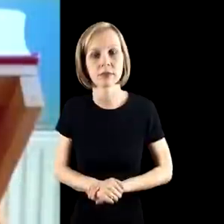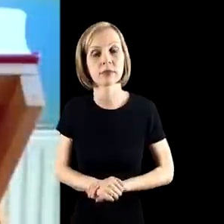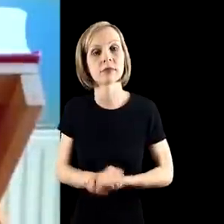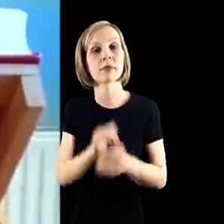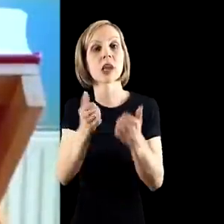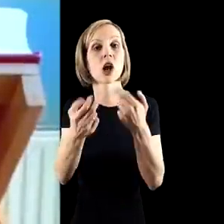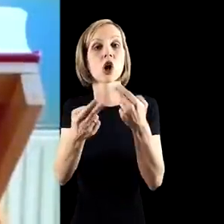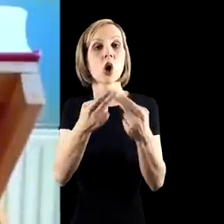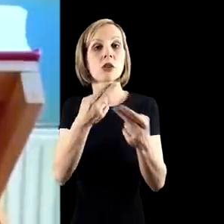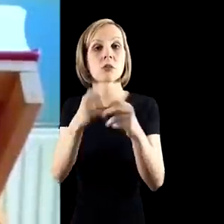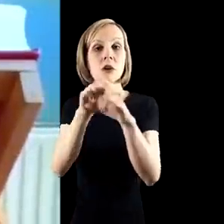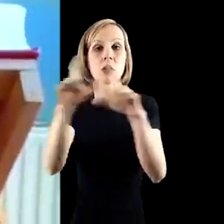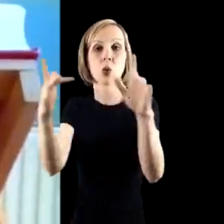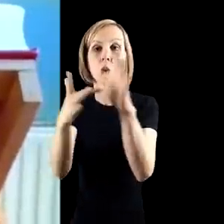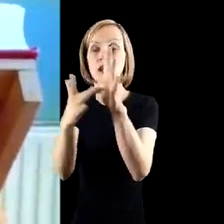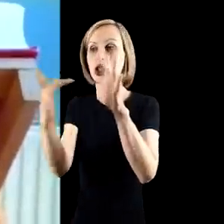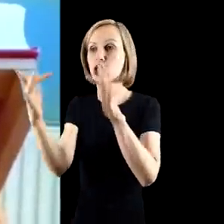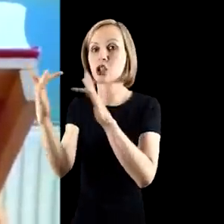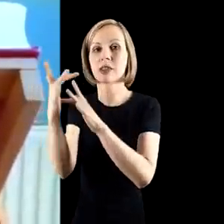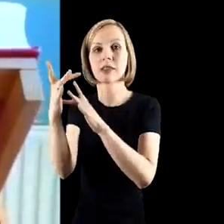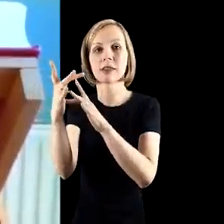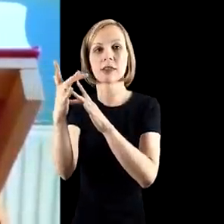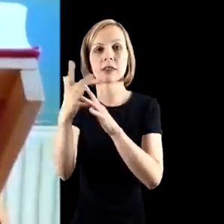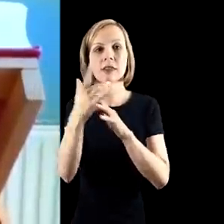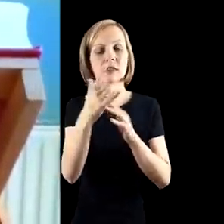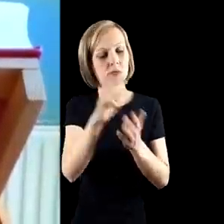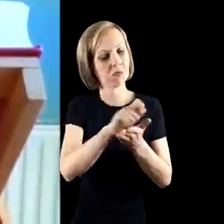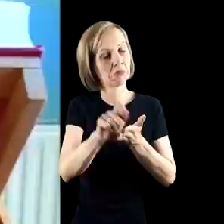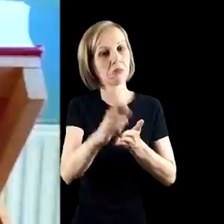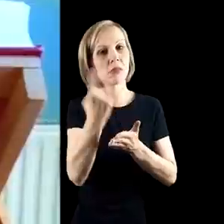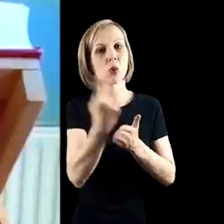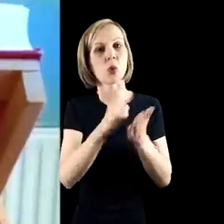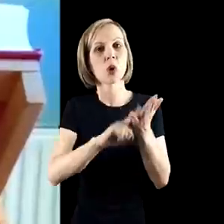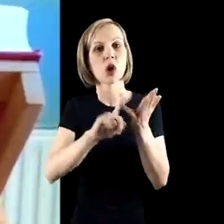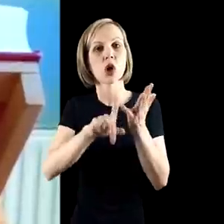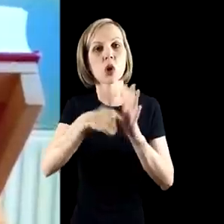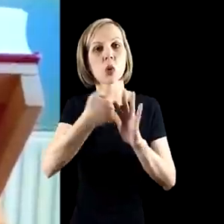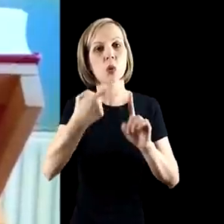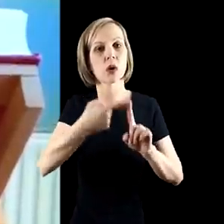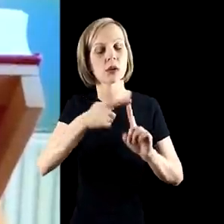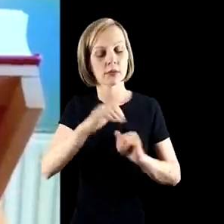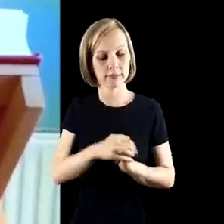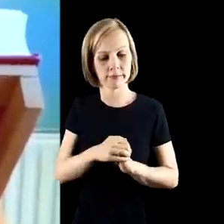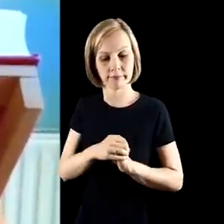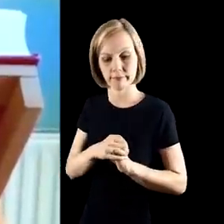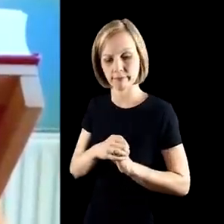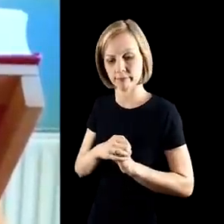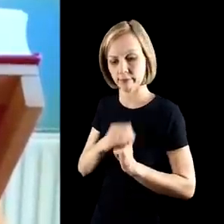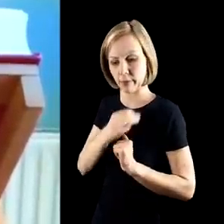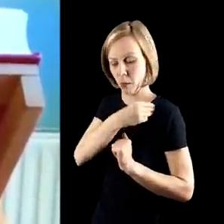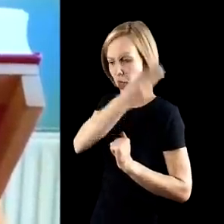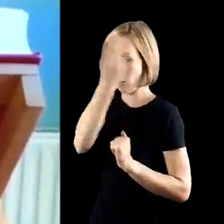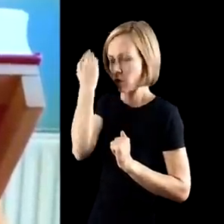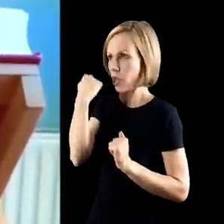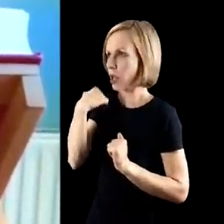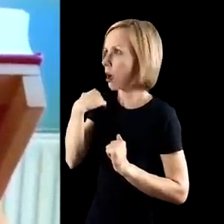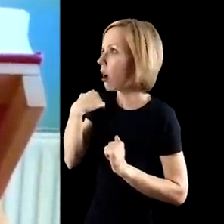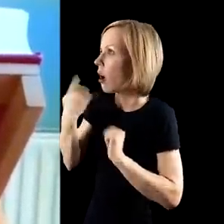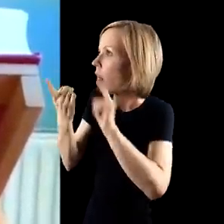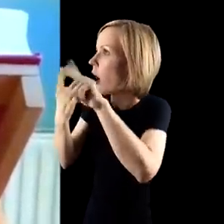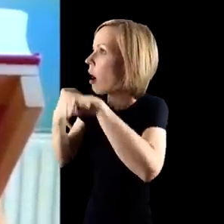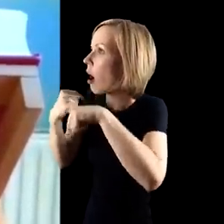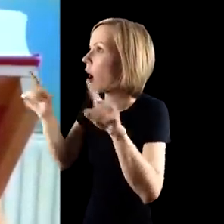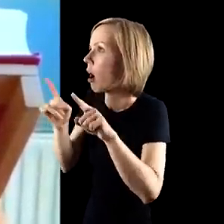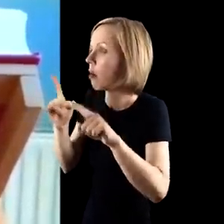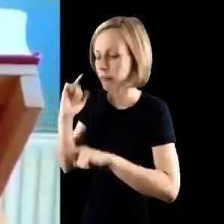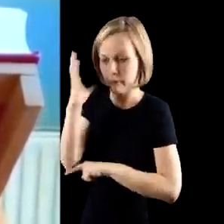Hear the Gospel of our Lord Jesus Christ according to Luke. Mary said, My soul